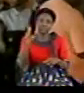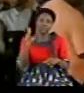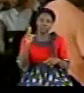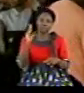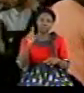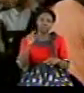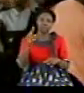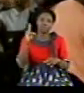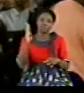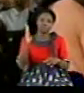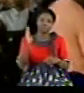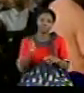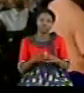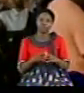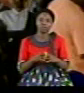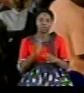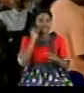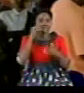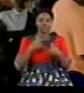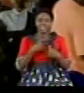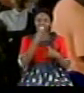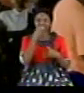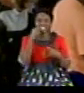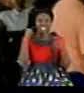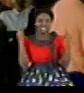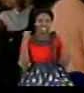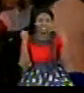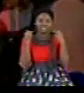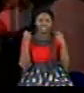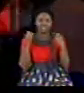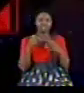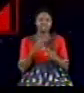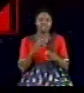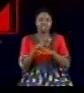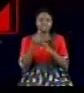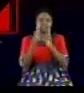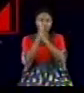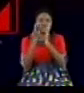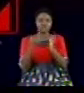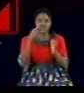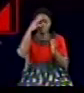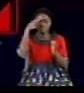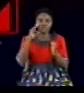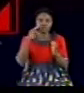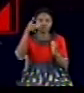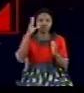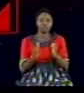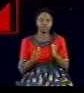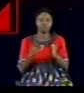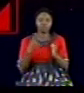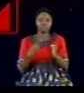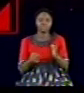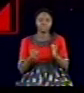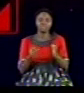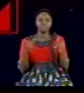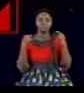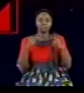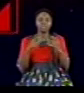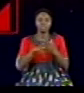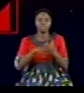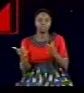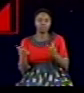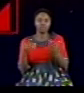after the prayer of the man of God, the feeling, the pain, everything disappeared, and now he feels